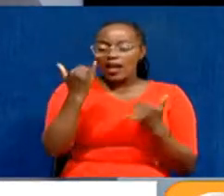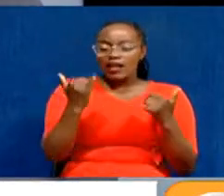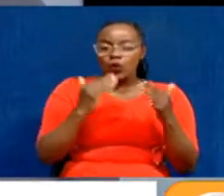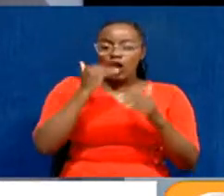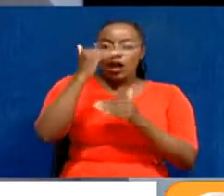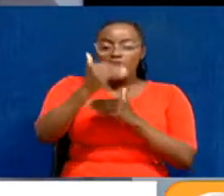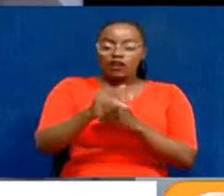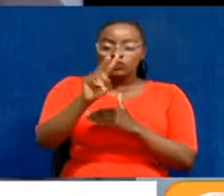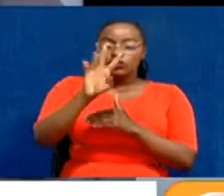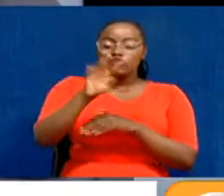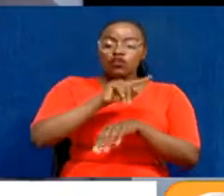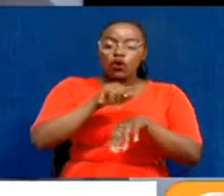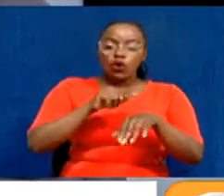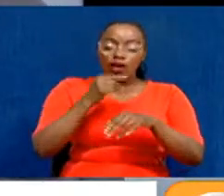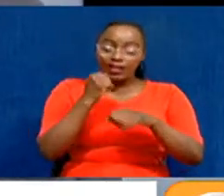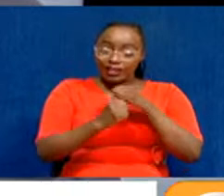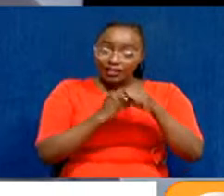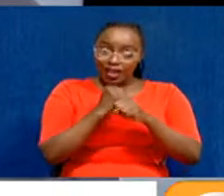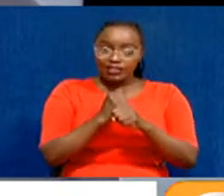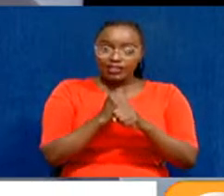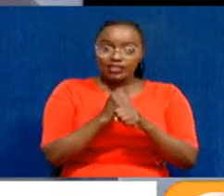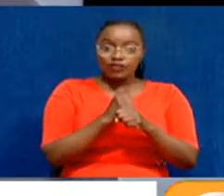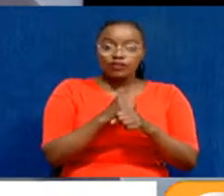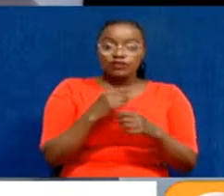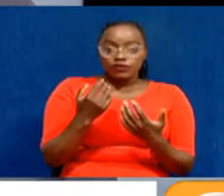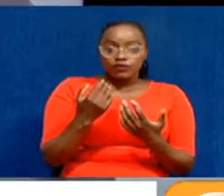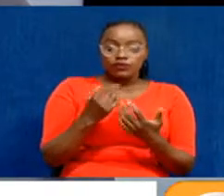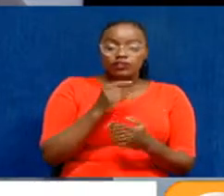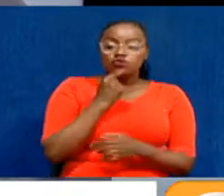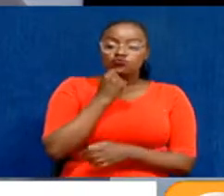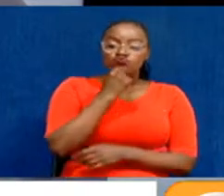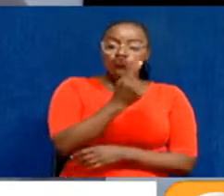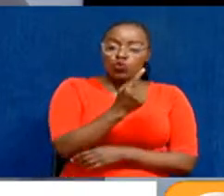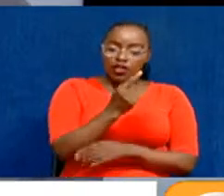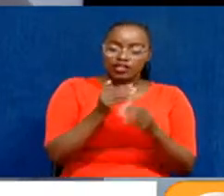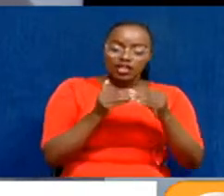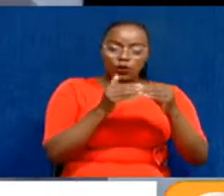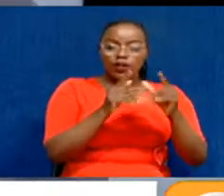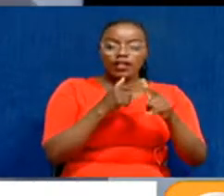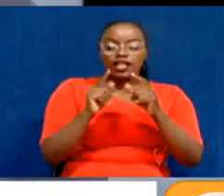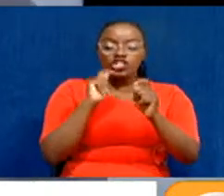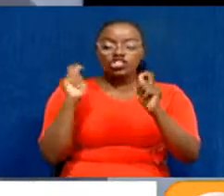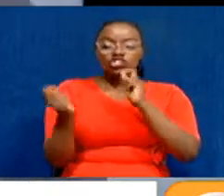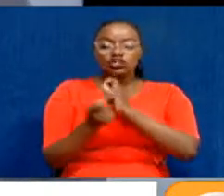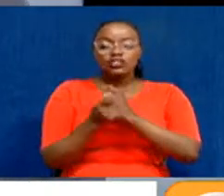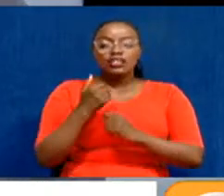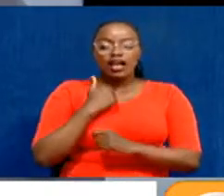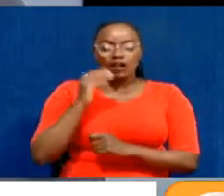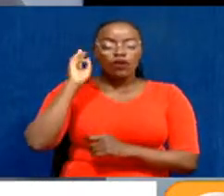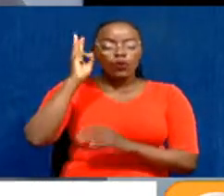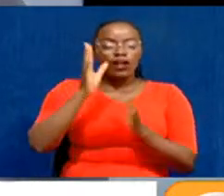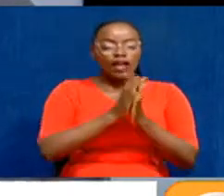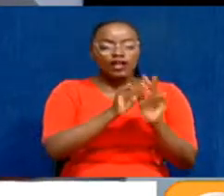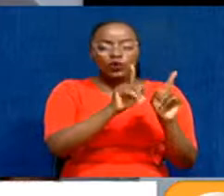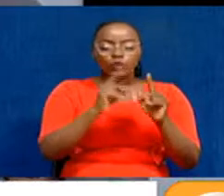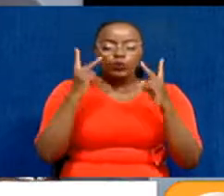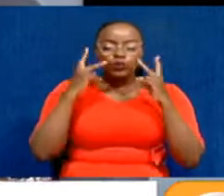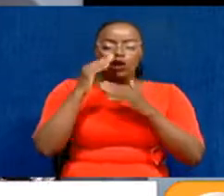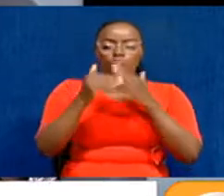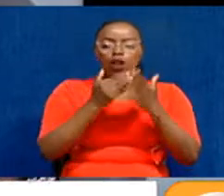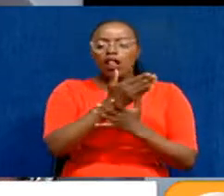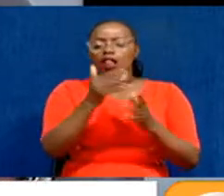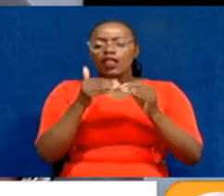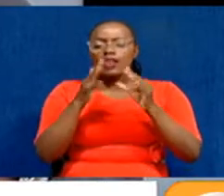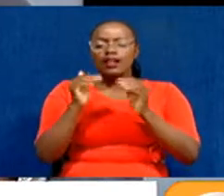now, after 24 years of President Moi's rule, there would be some change. And the fact that we saw all these